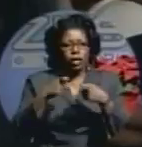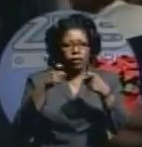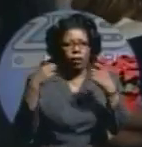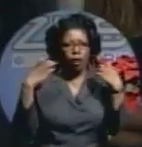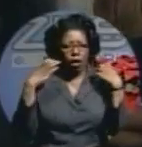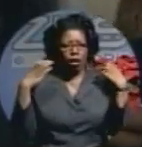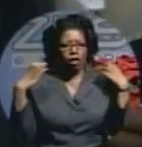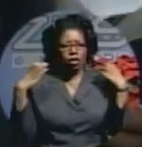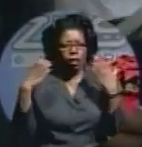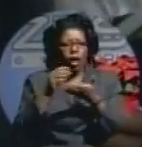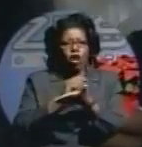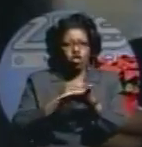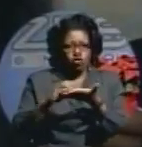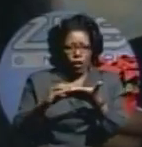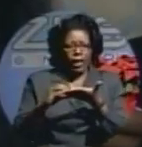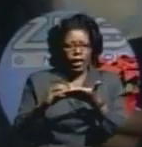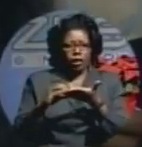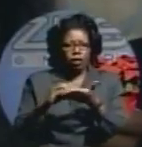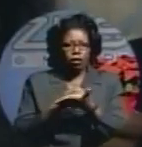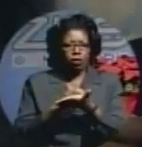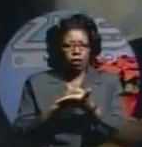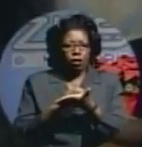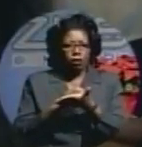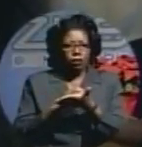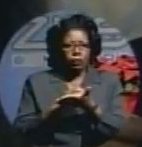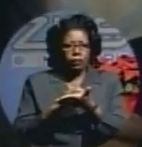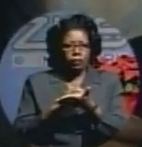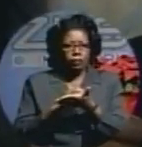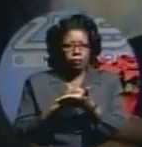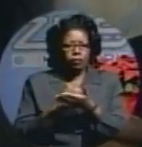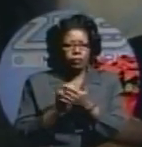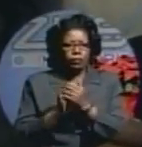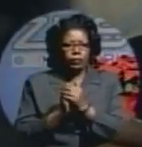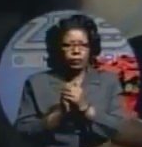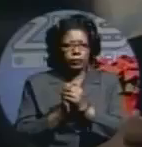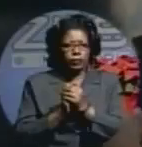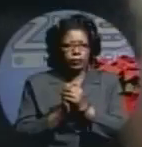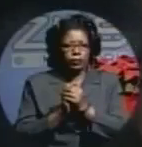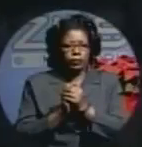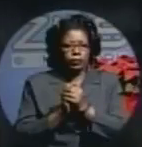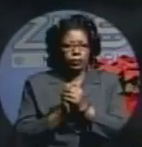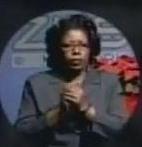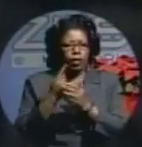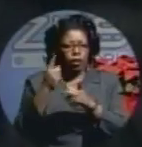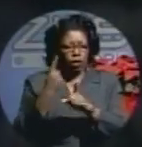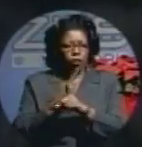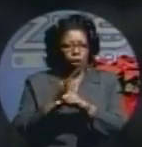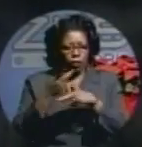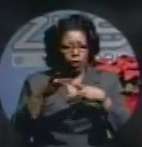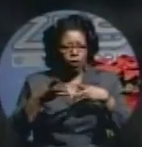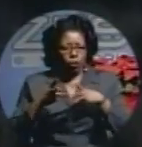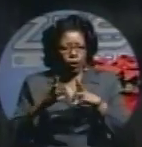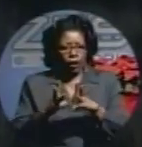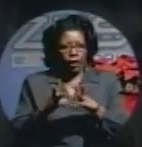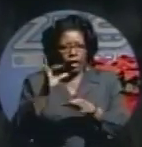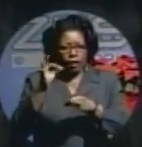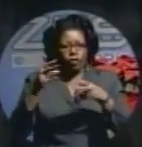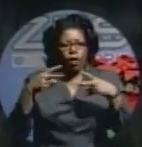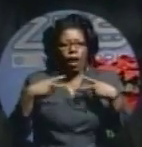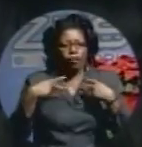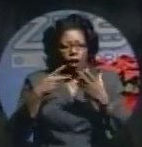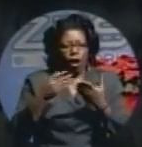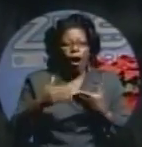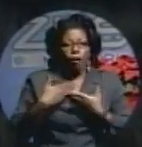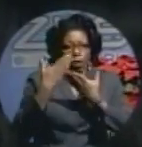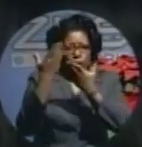said something about a customs credit. I think the proper way to do it is, if you have a counter